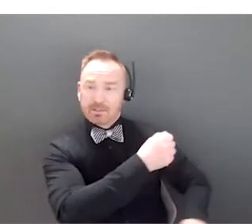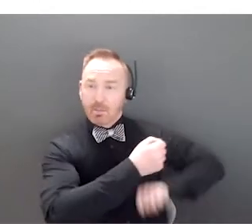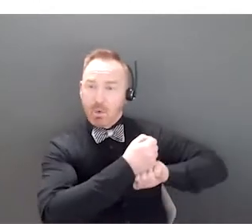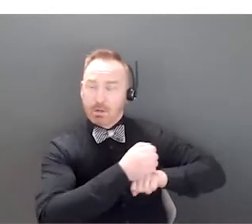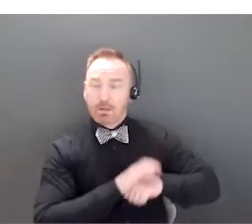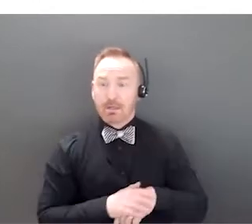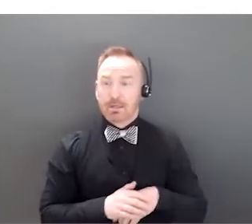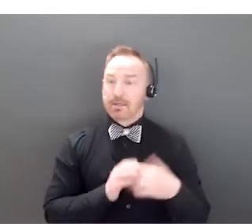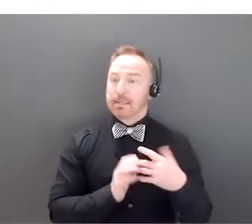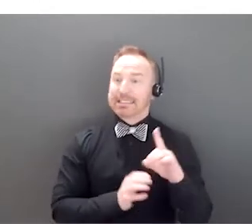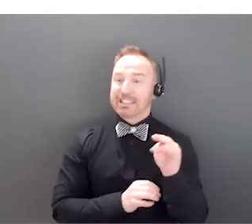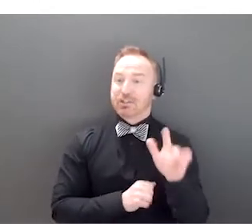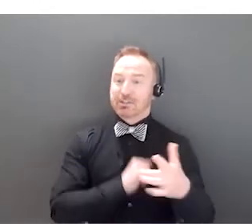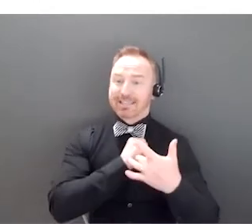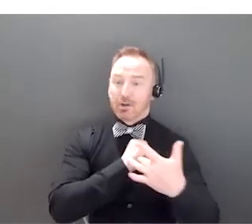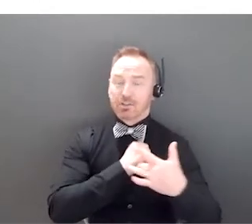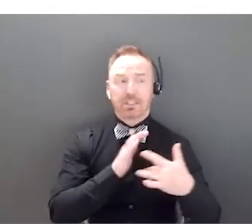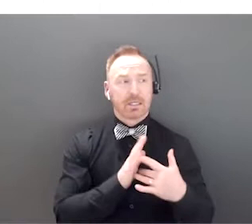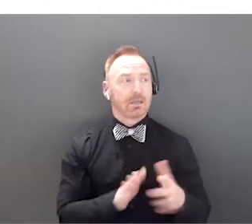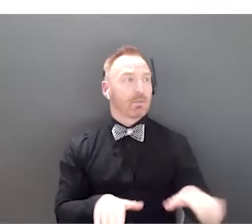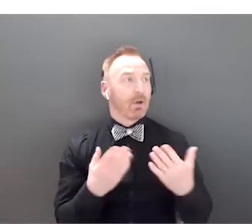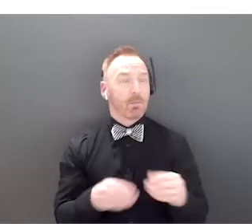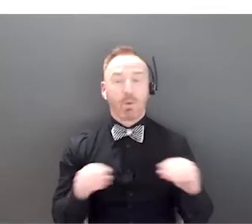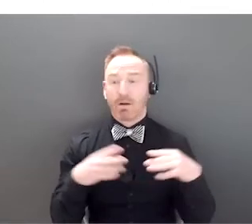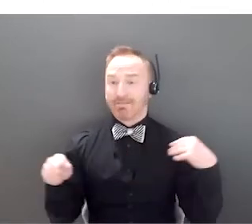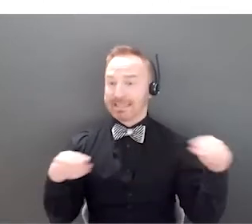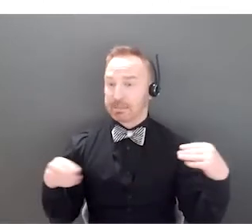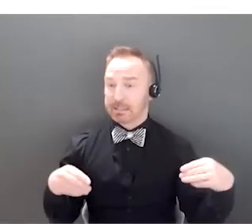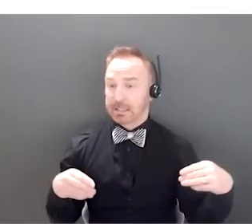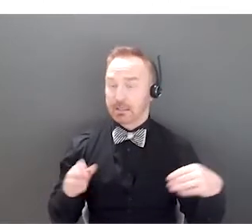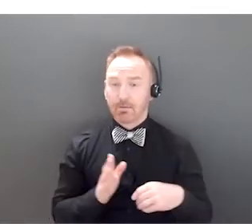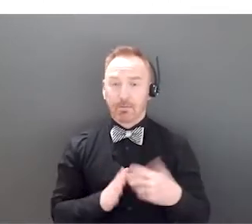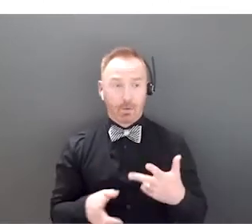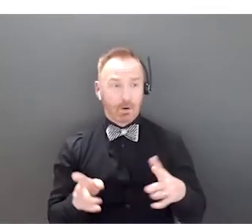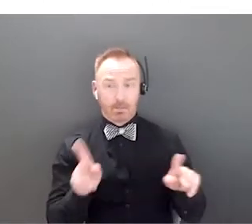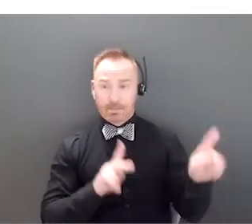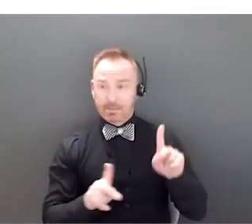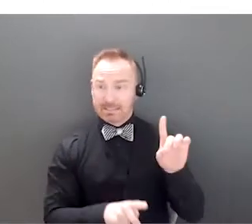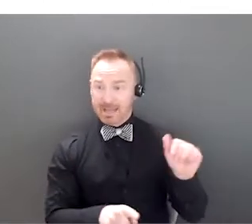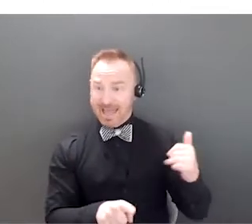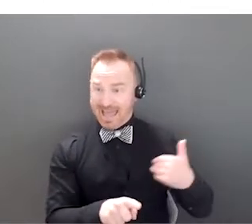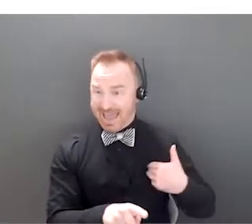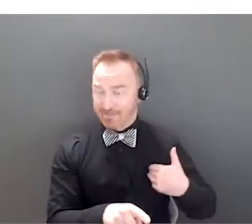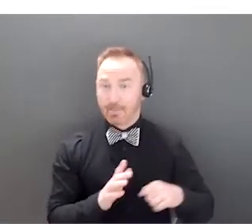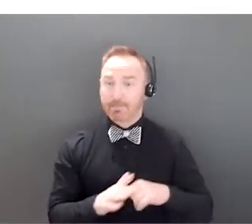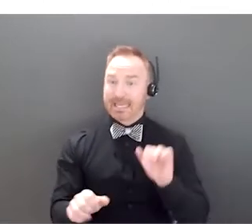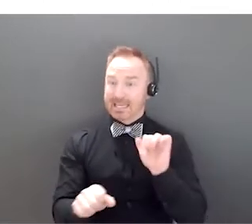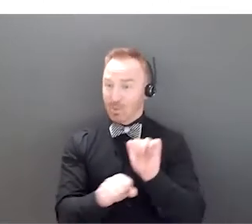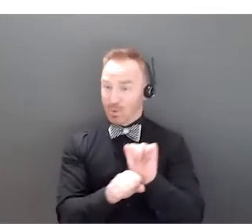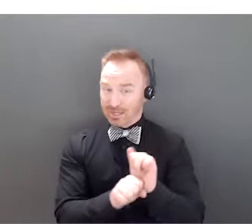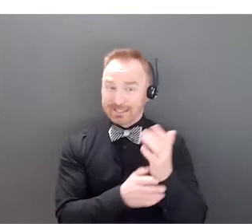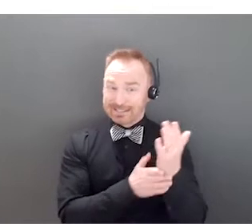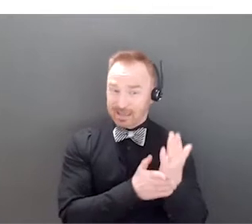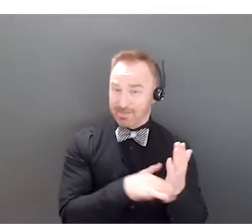a level of flexibility that could be beneficial for people with disabilities. Also, while gig work can be seen in a negative light for some workers,